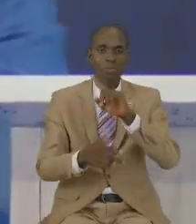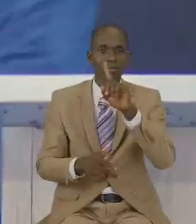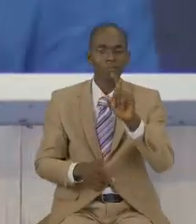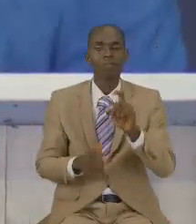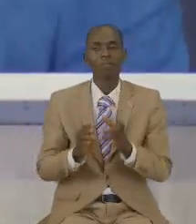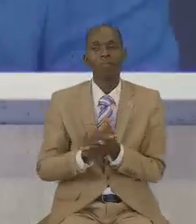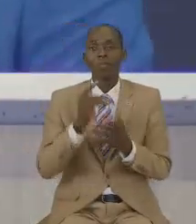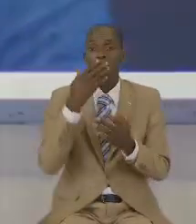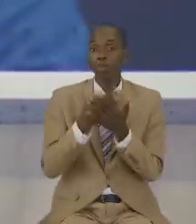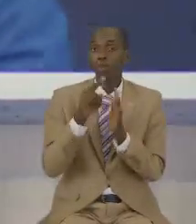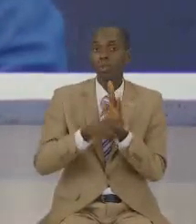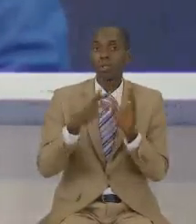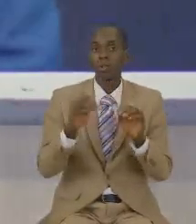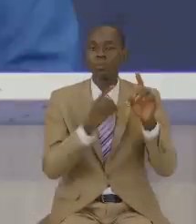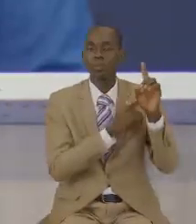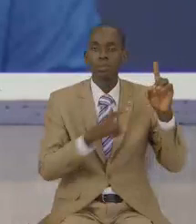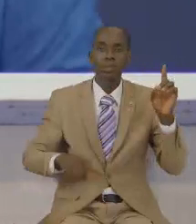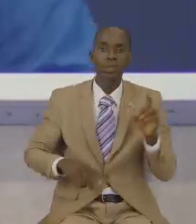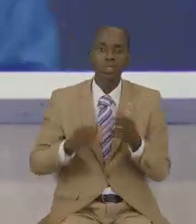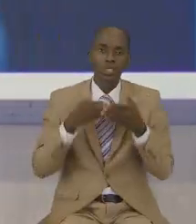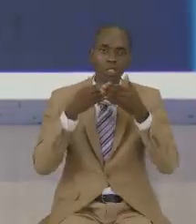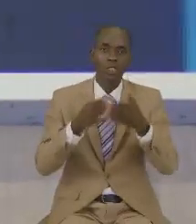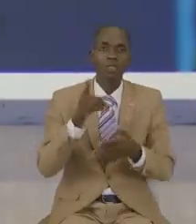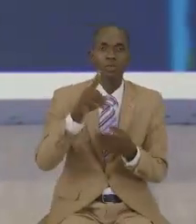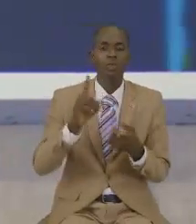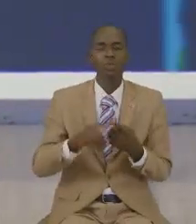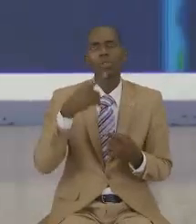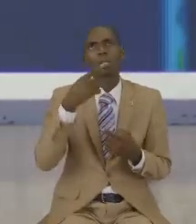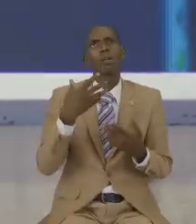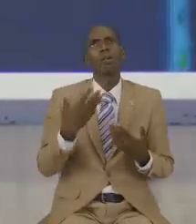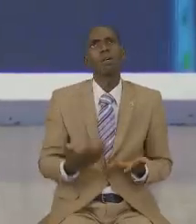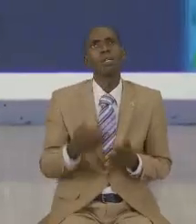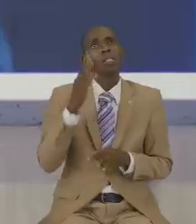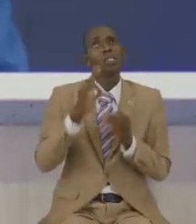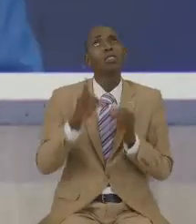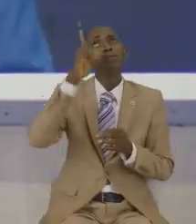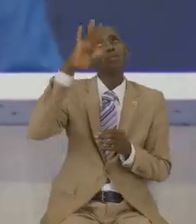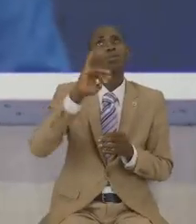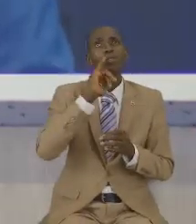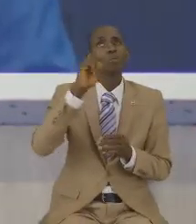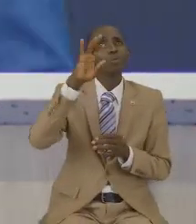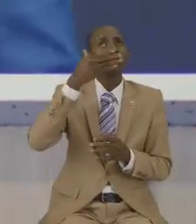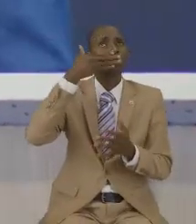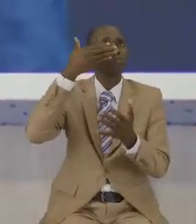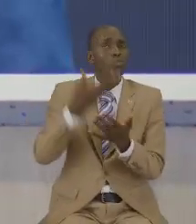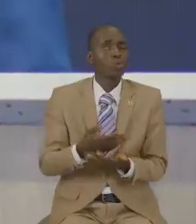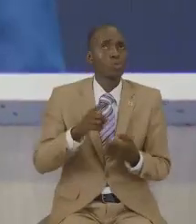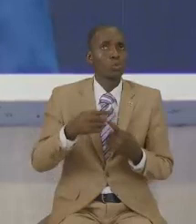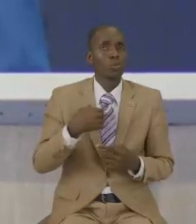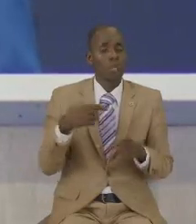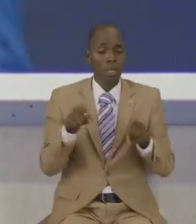The goodness of God leads you to say, if God is so good to me as a